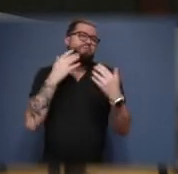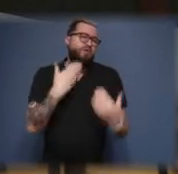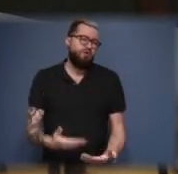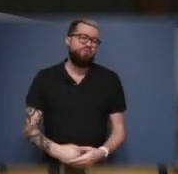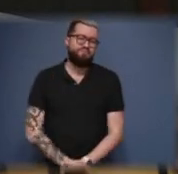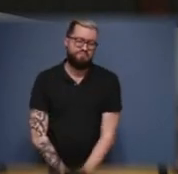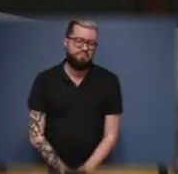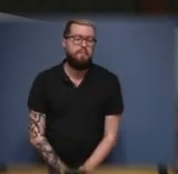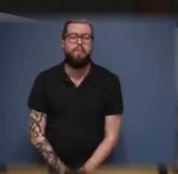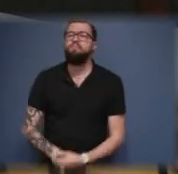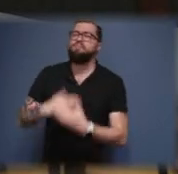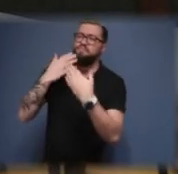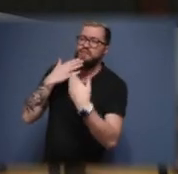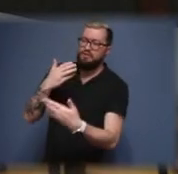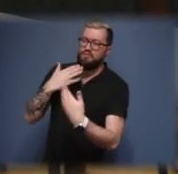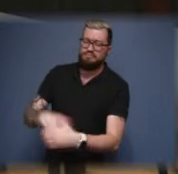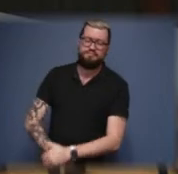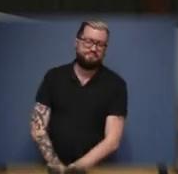thank you. Thank you.